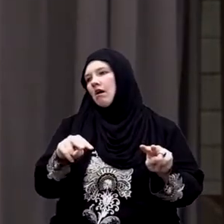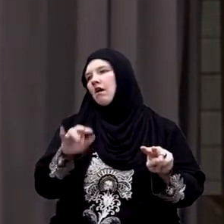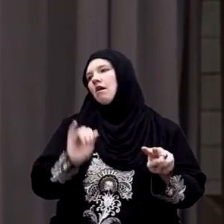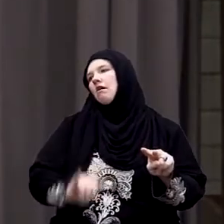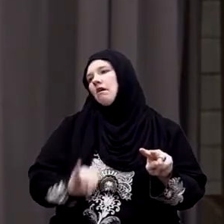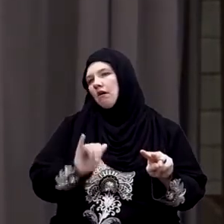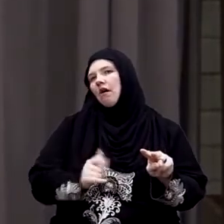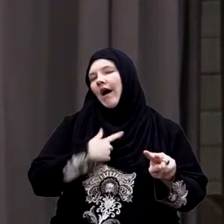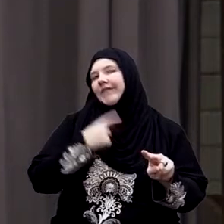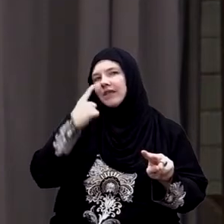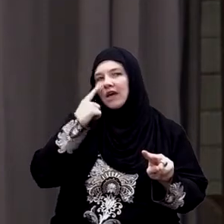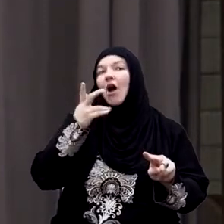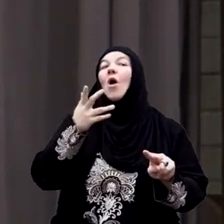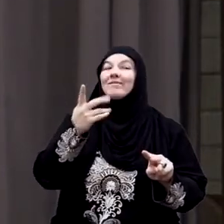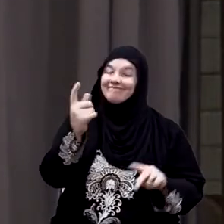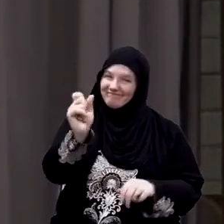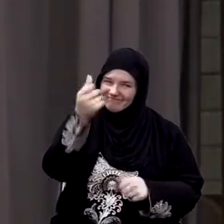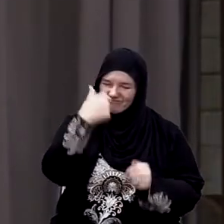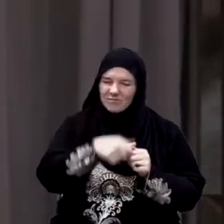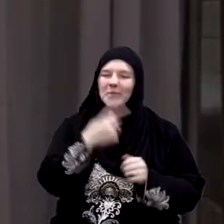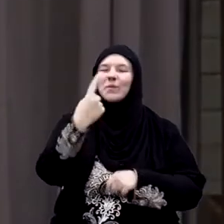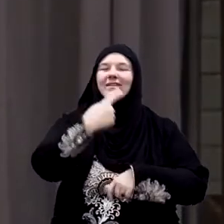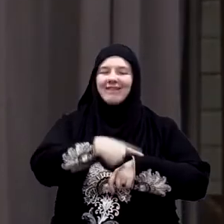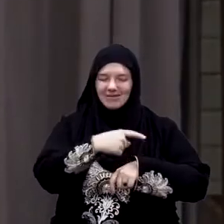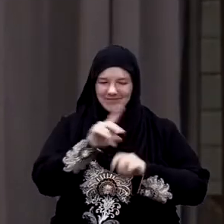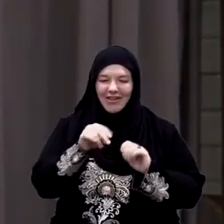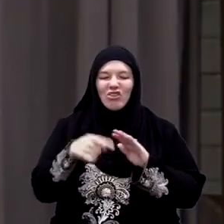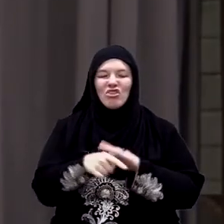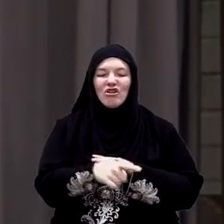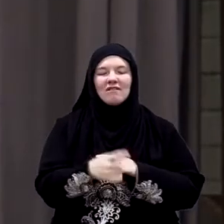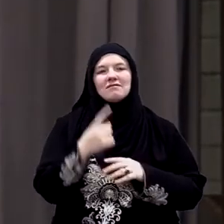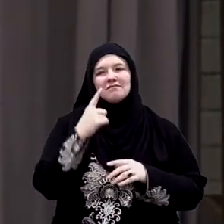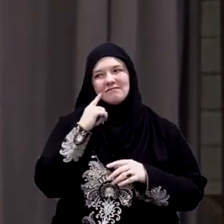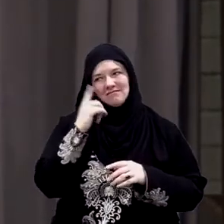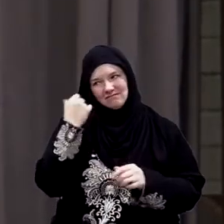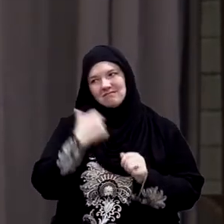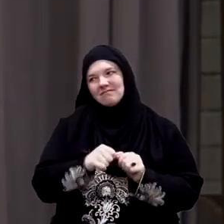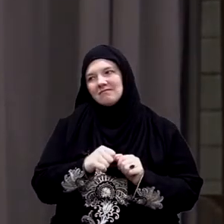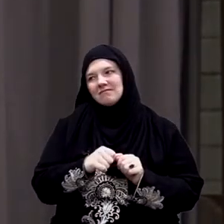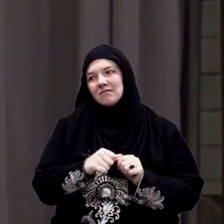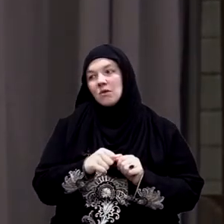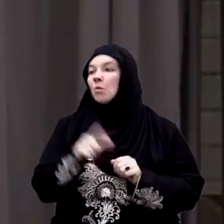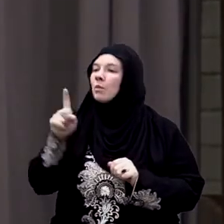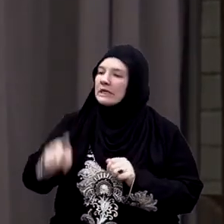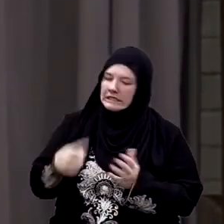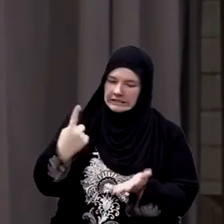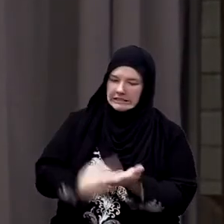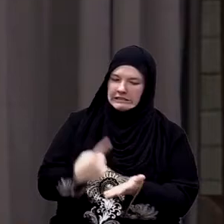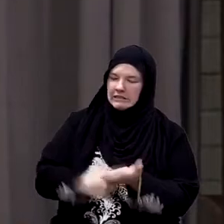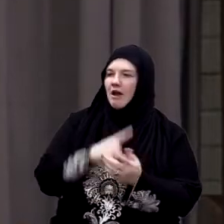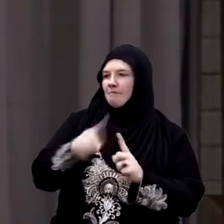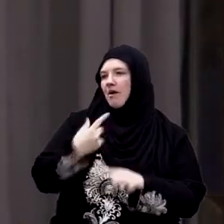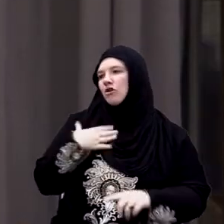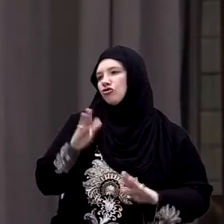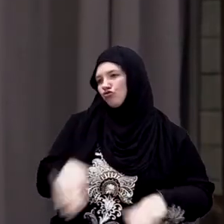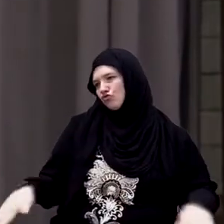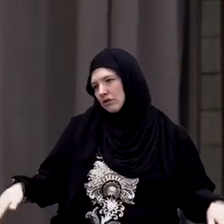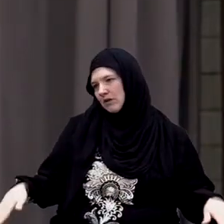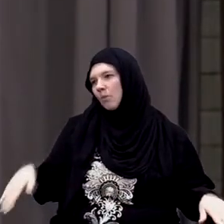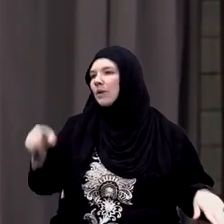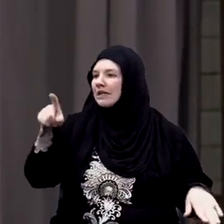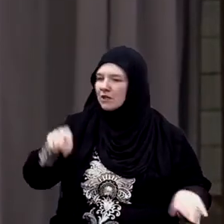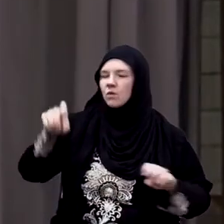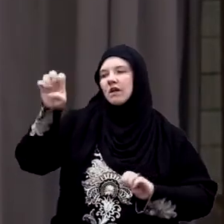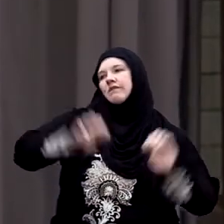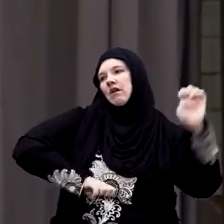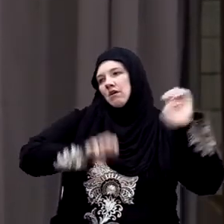or reconcile our views to something in the middle. So we need to talk about our children and we need to